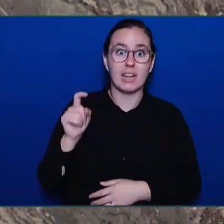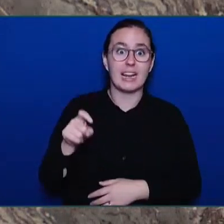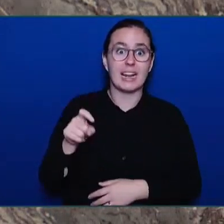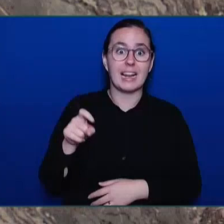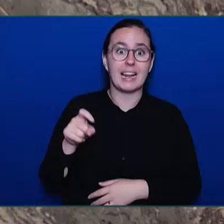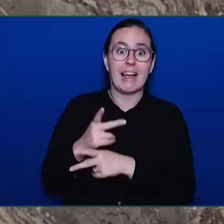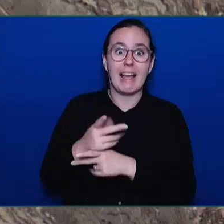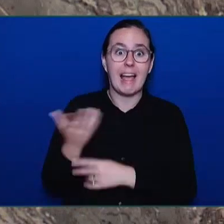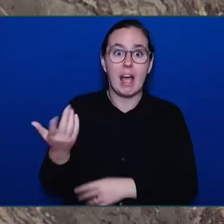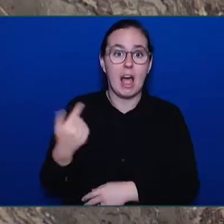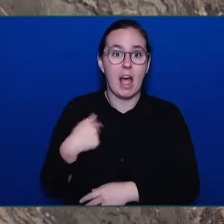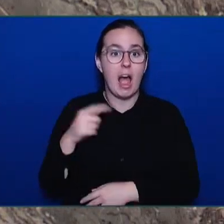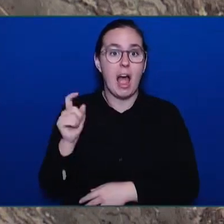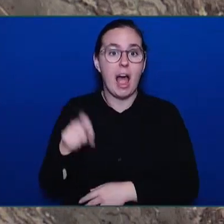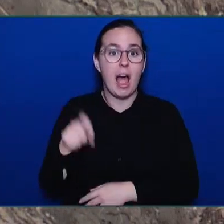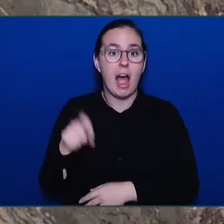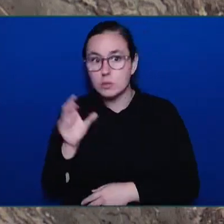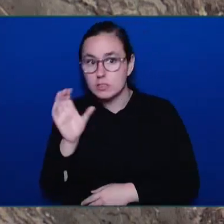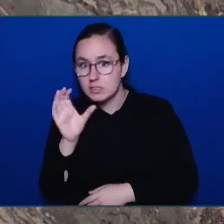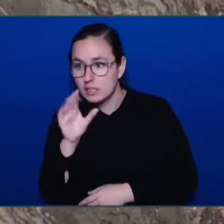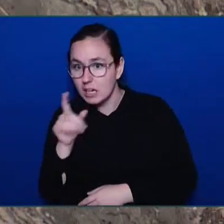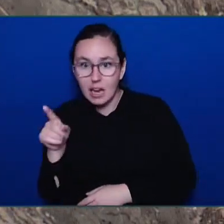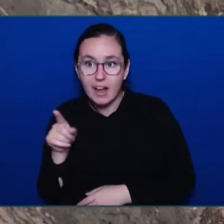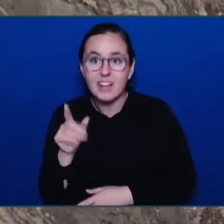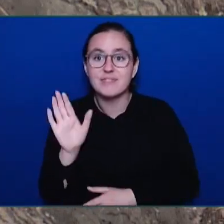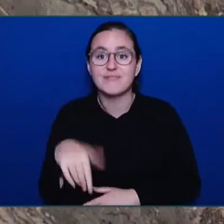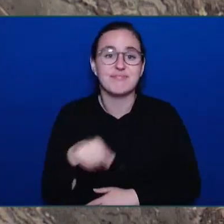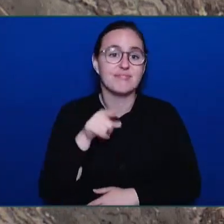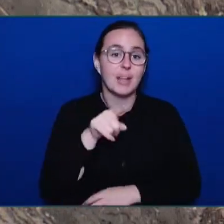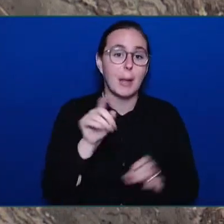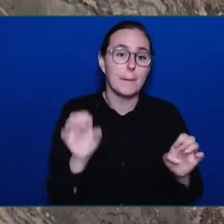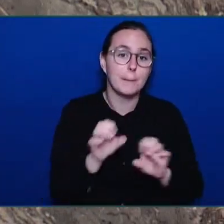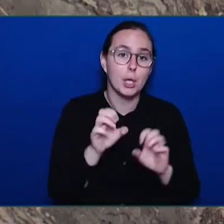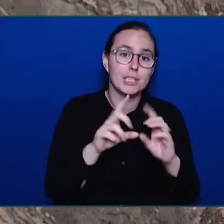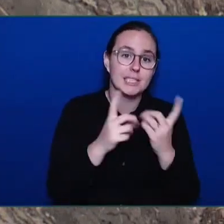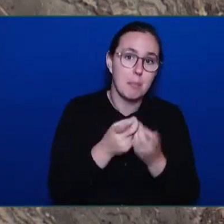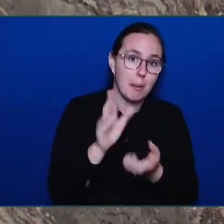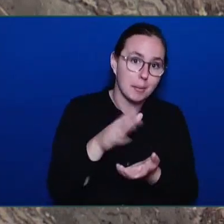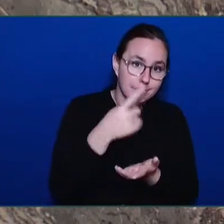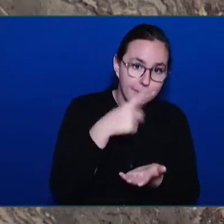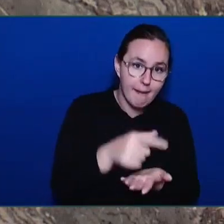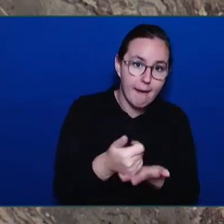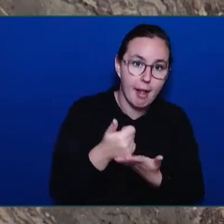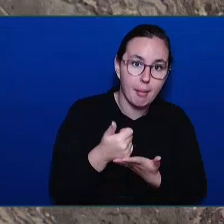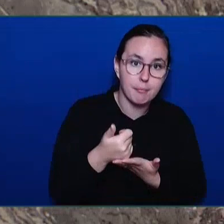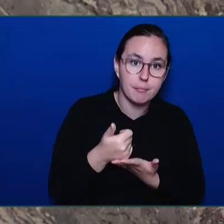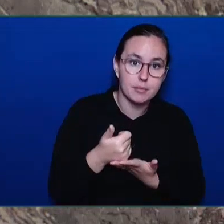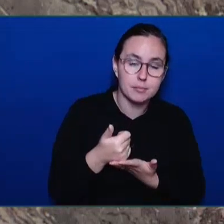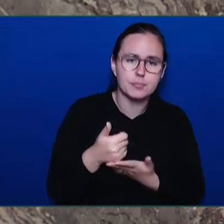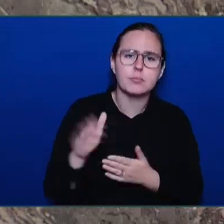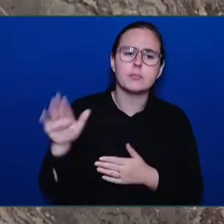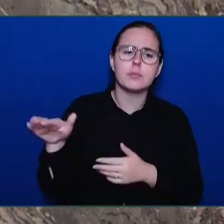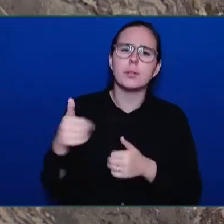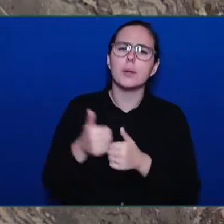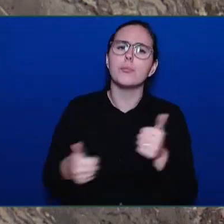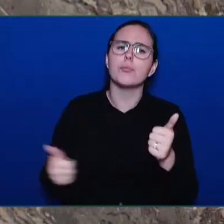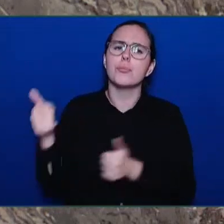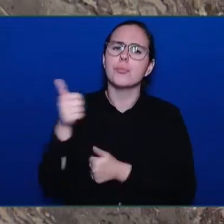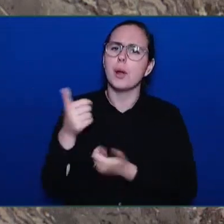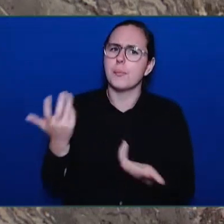to urgently fix this absolutely unacceptable lack of prenatal care in a city